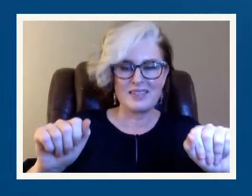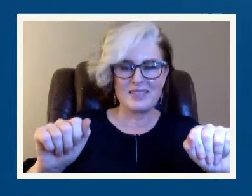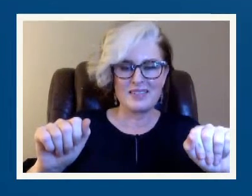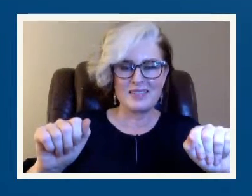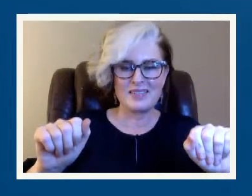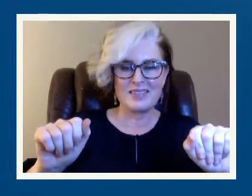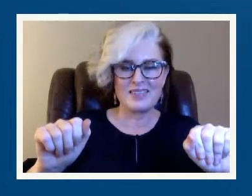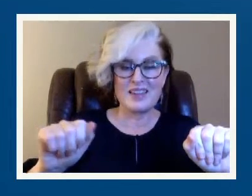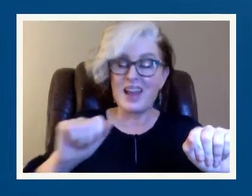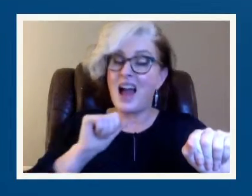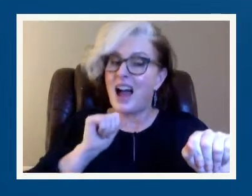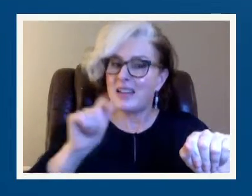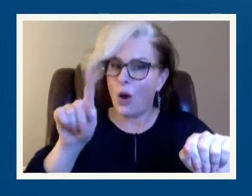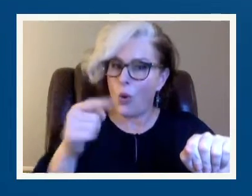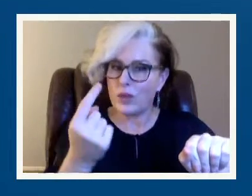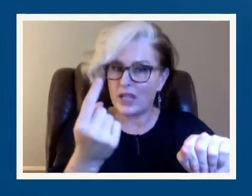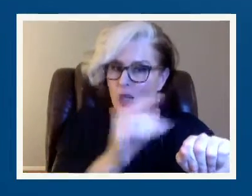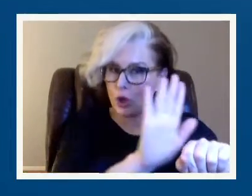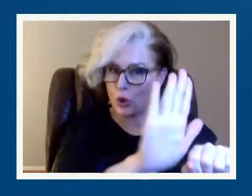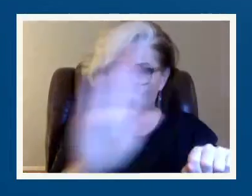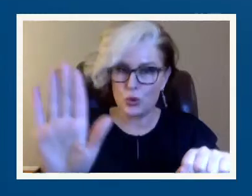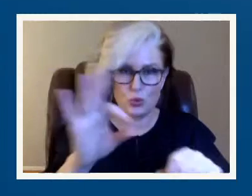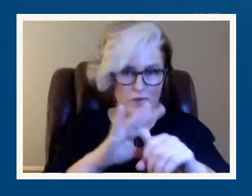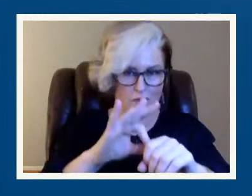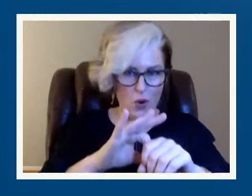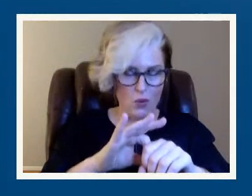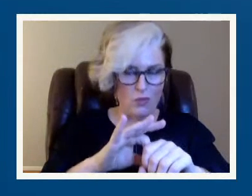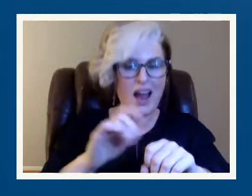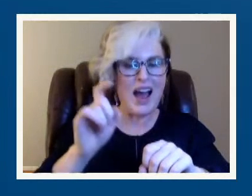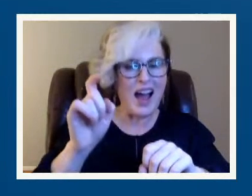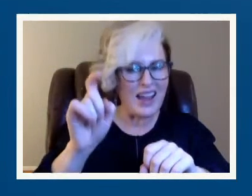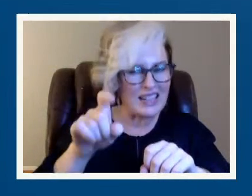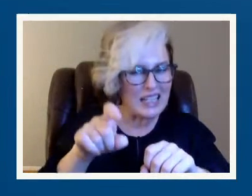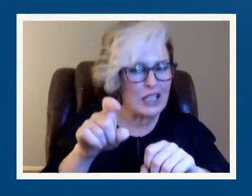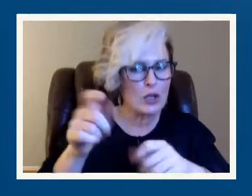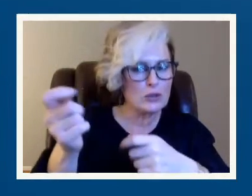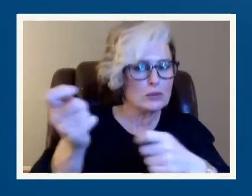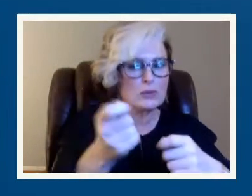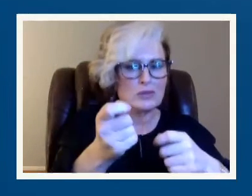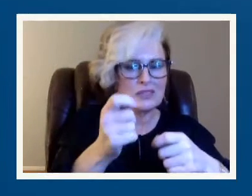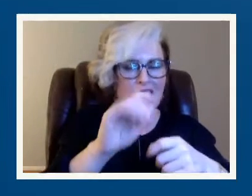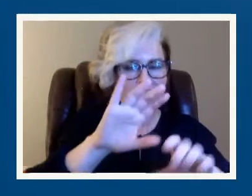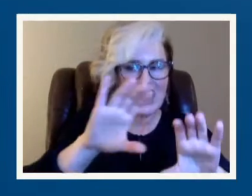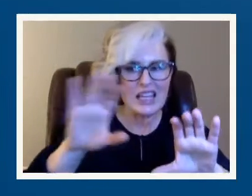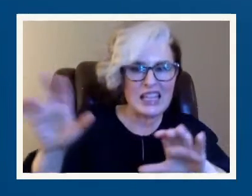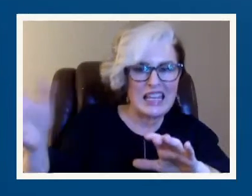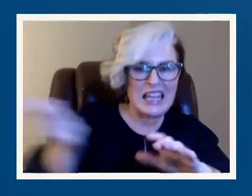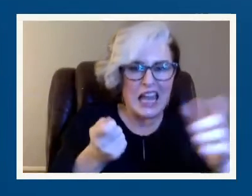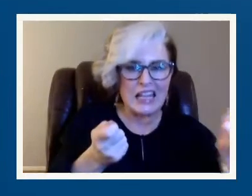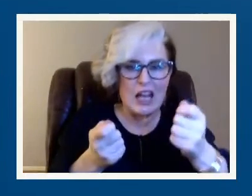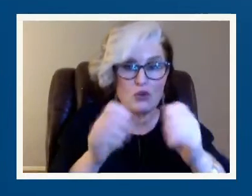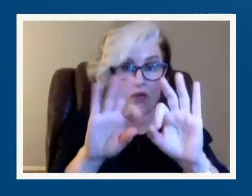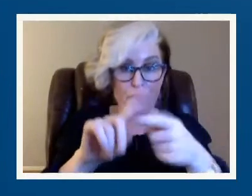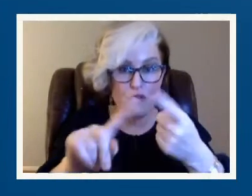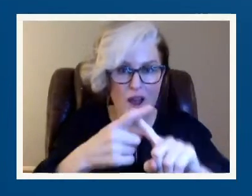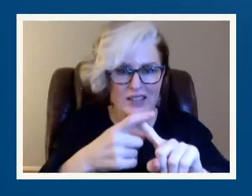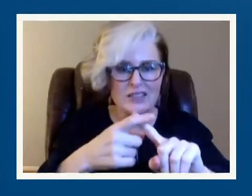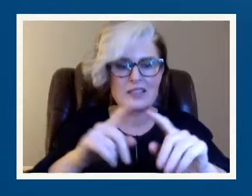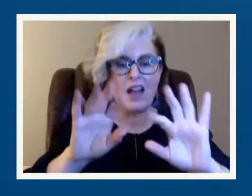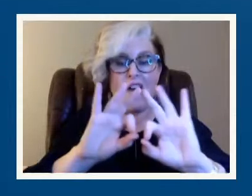I don't just need you to vote. I need you to gather up your friends and family